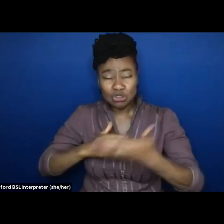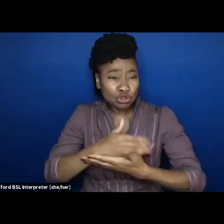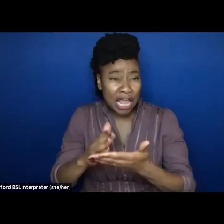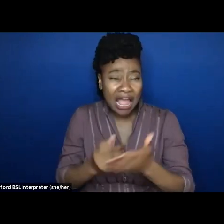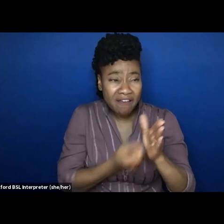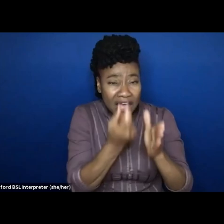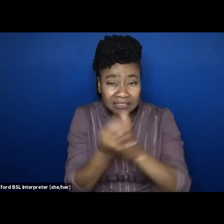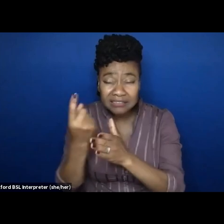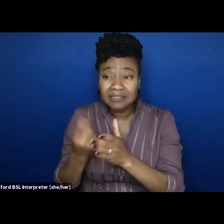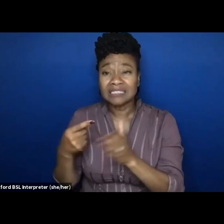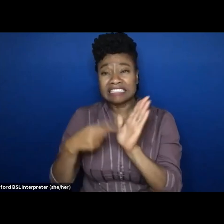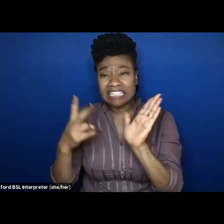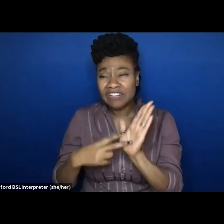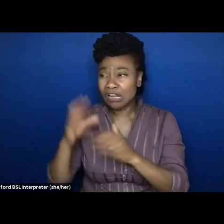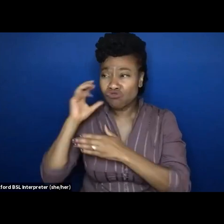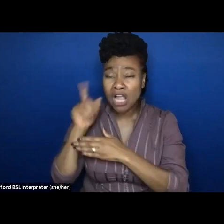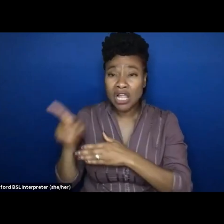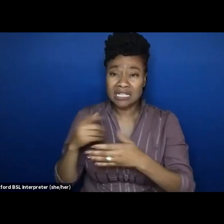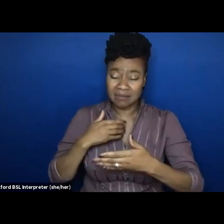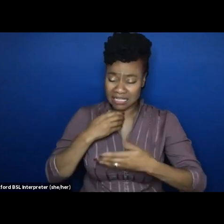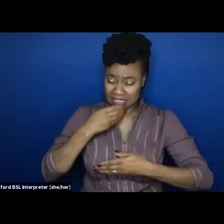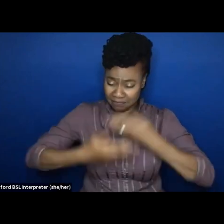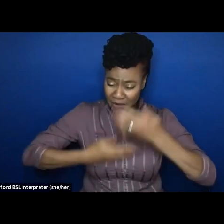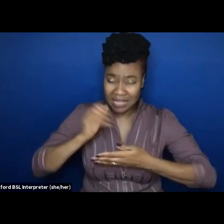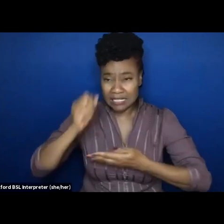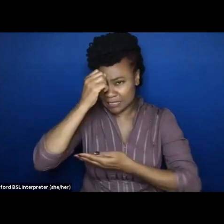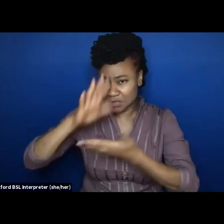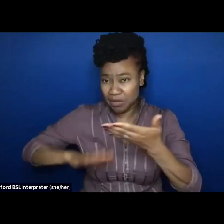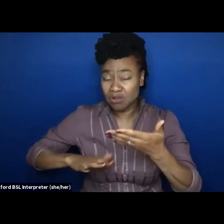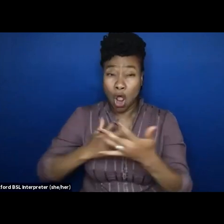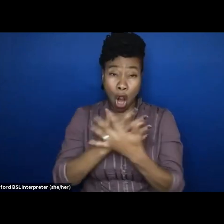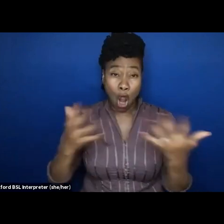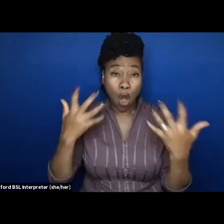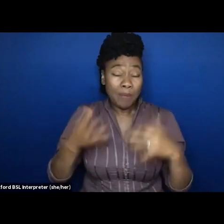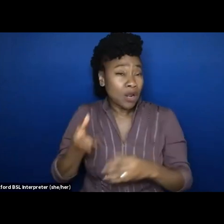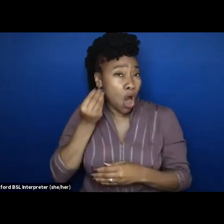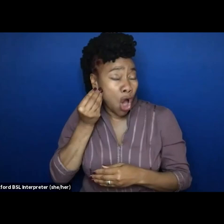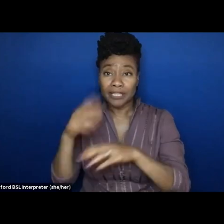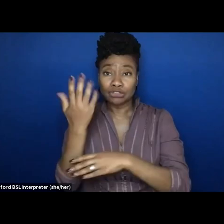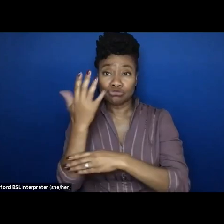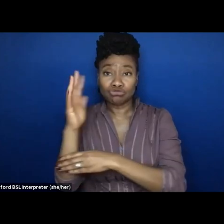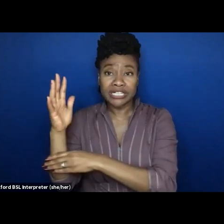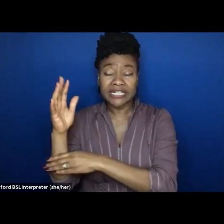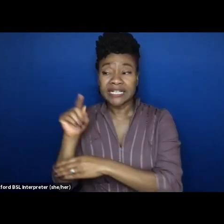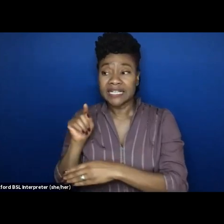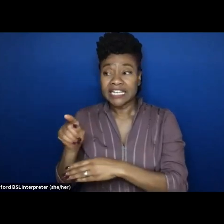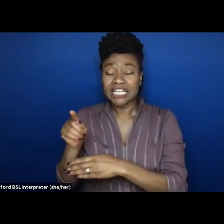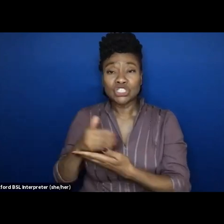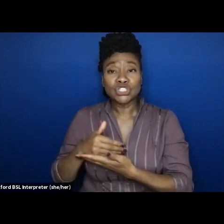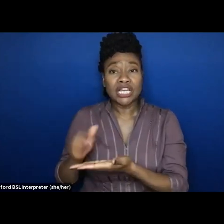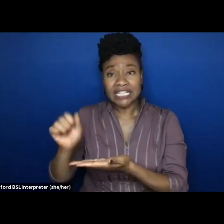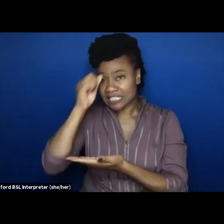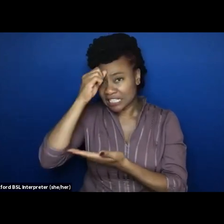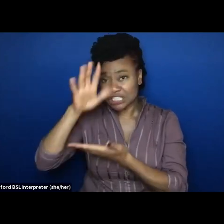radio, reaching a really wide audience. And last night, his exploration of his family tree and personal history was